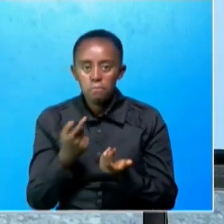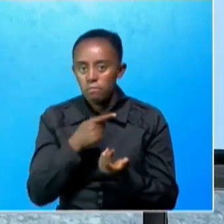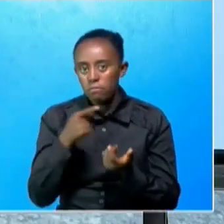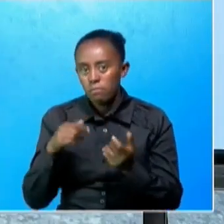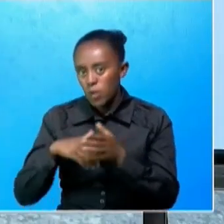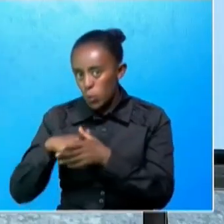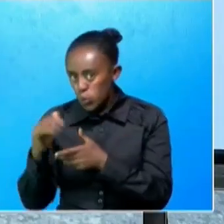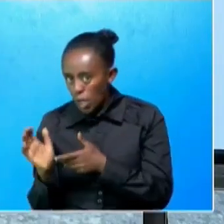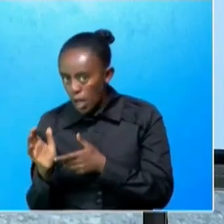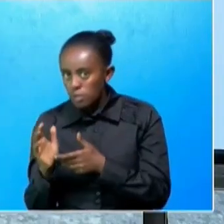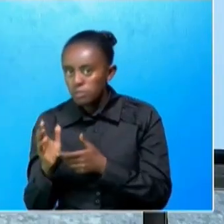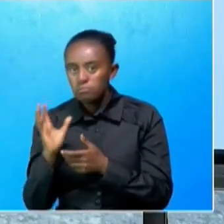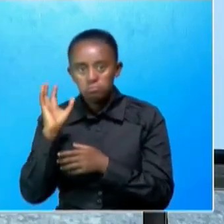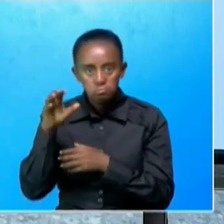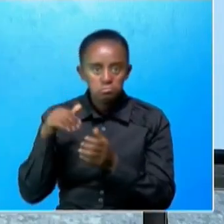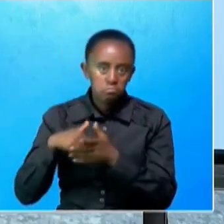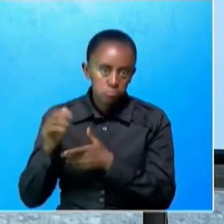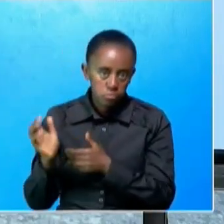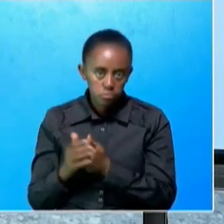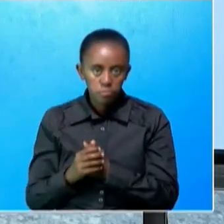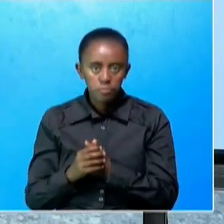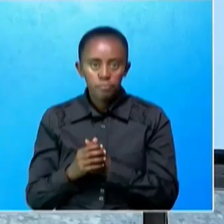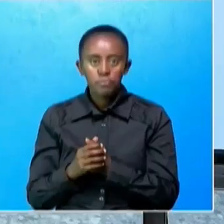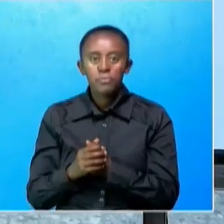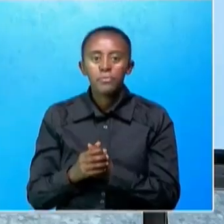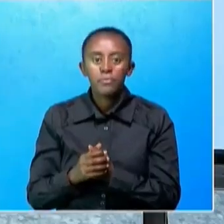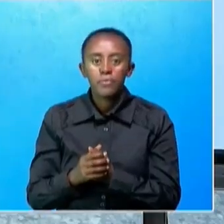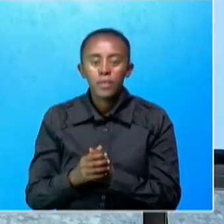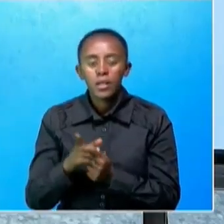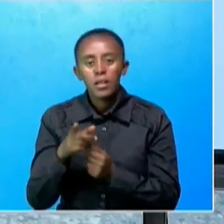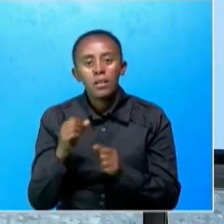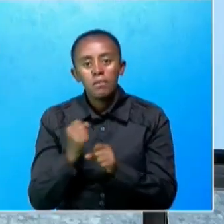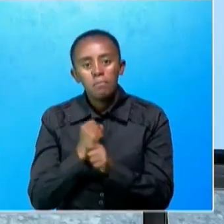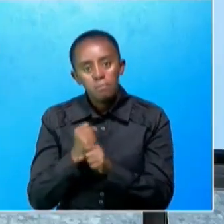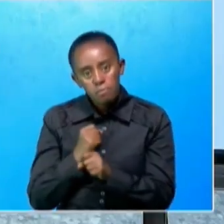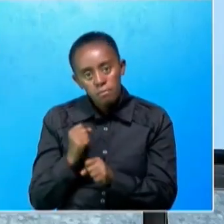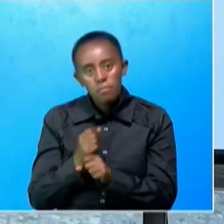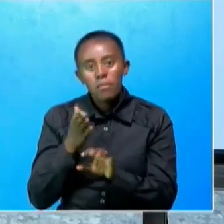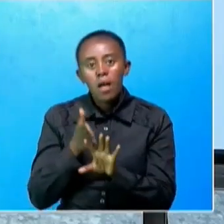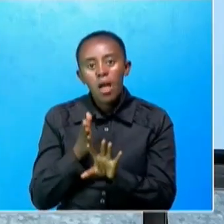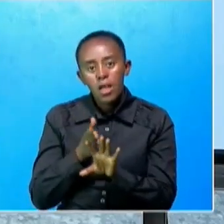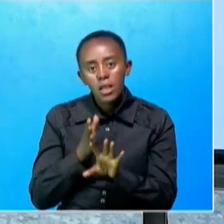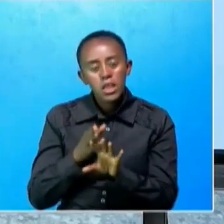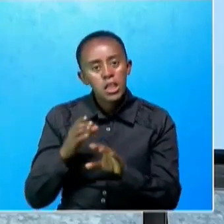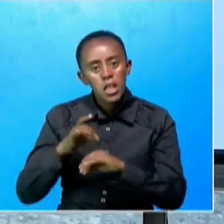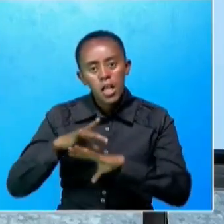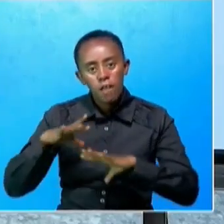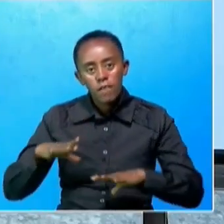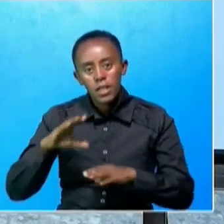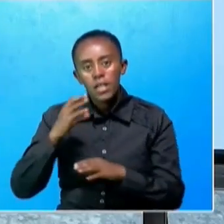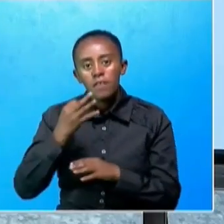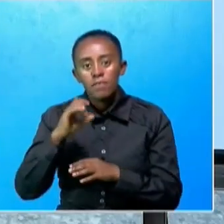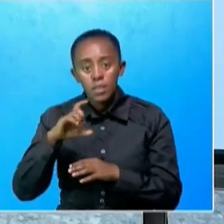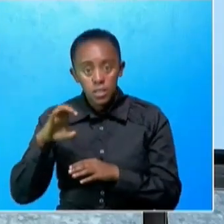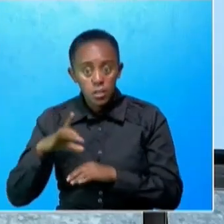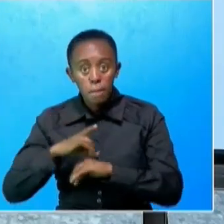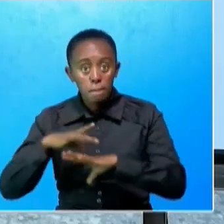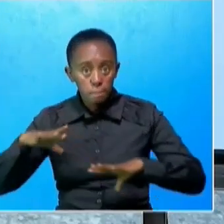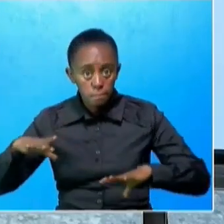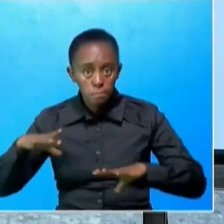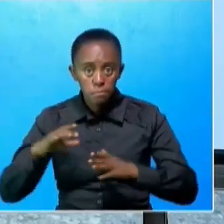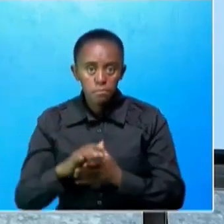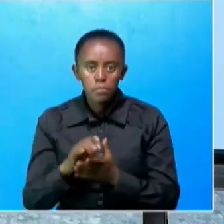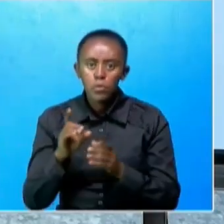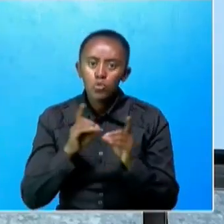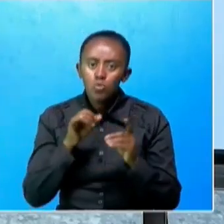So, in other words, they are performing at the field. If you're doing, that's what I'm saying, that